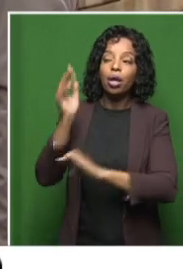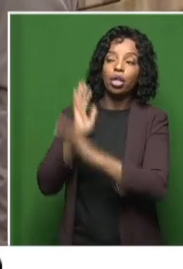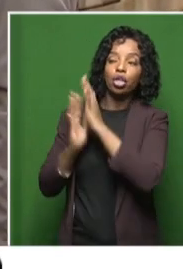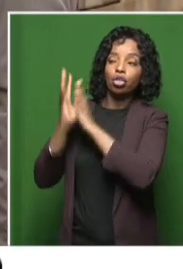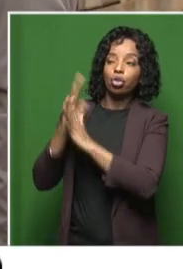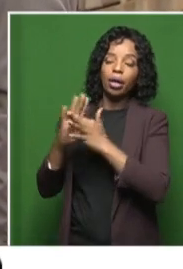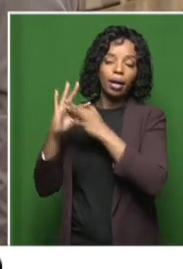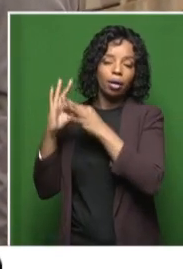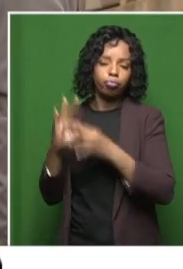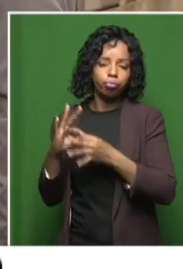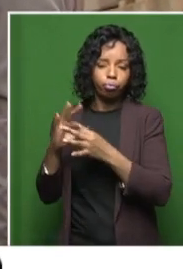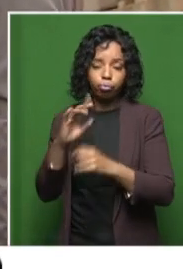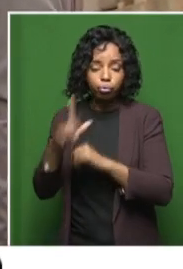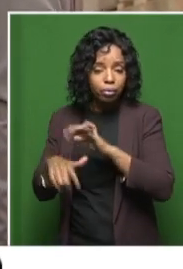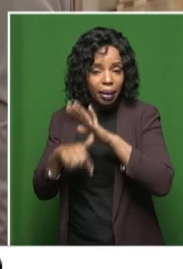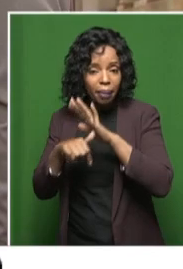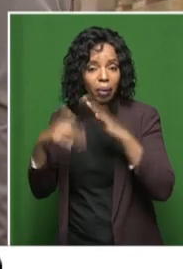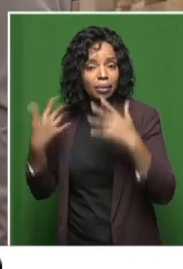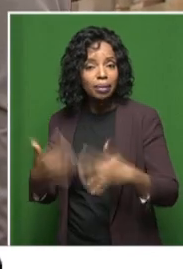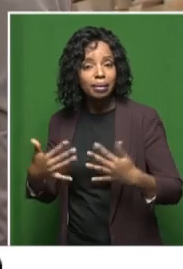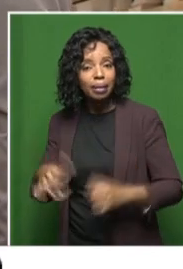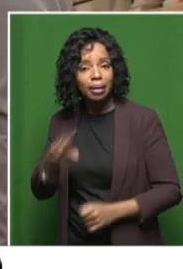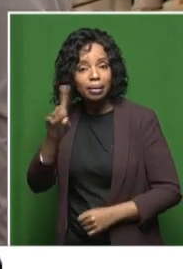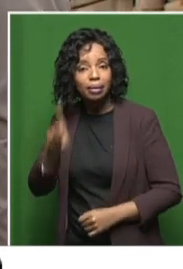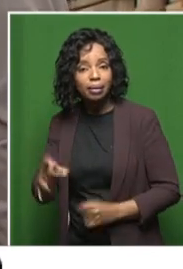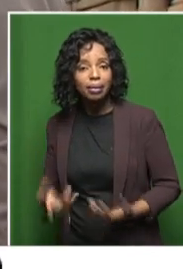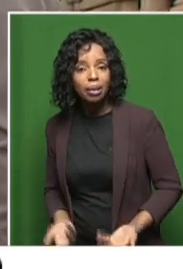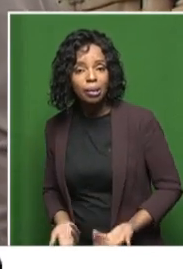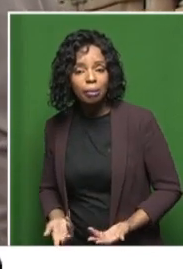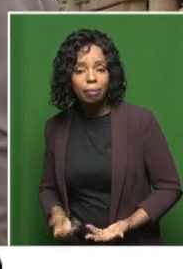how key is that? It's very